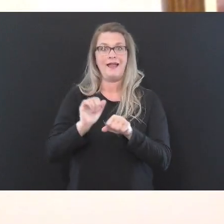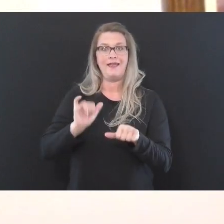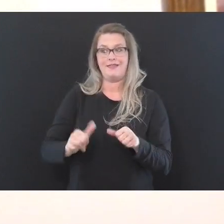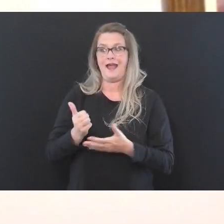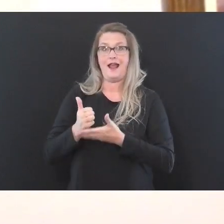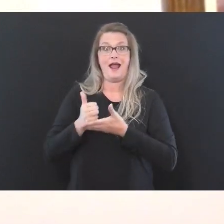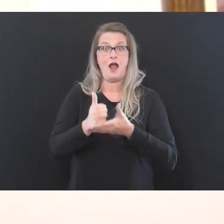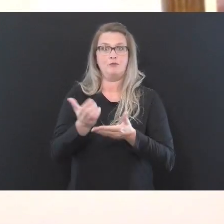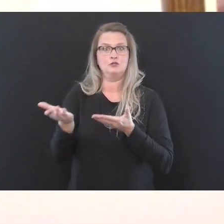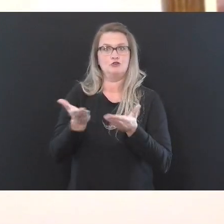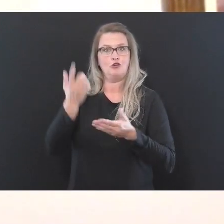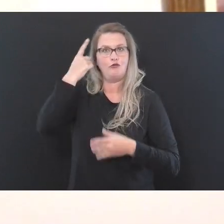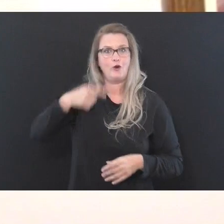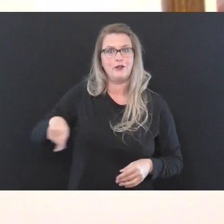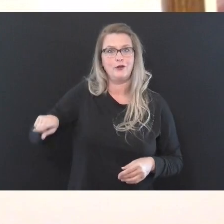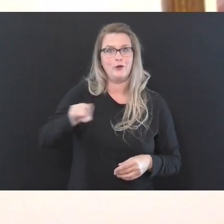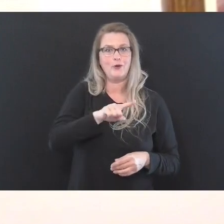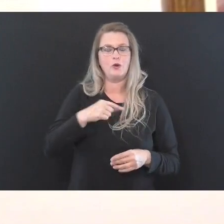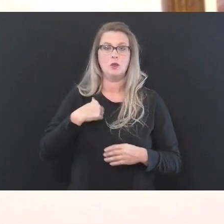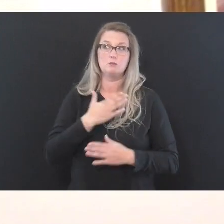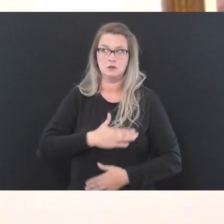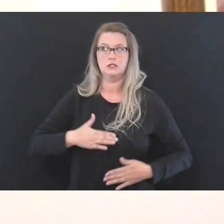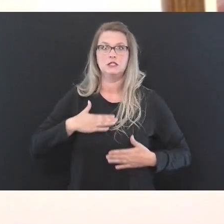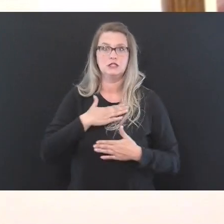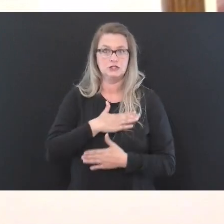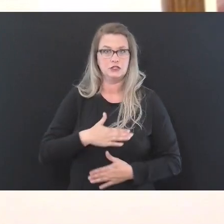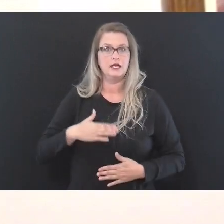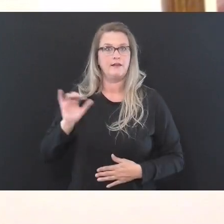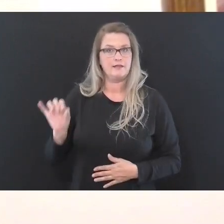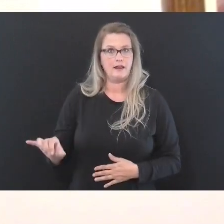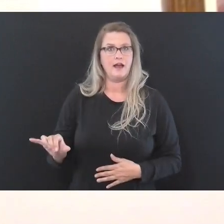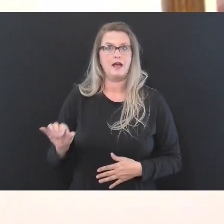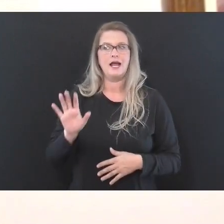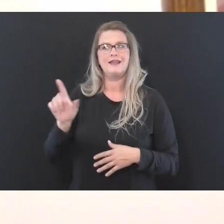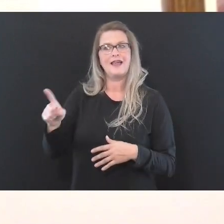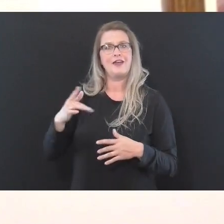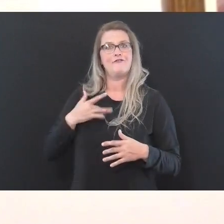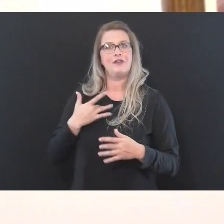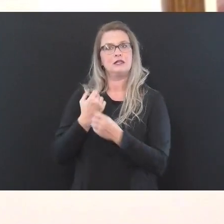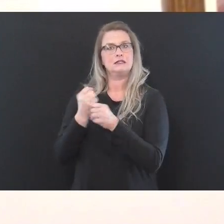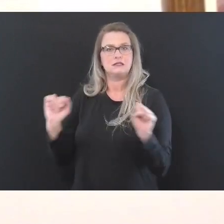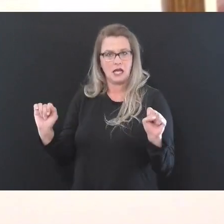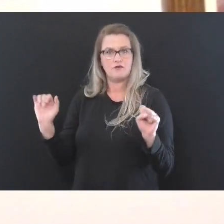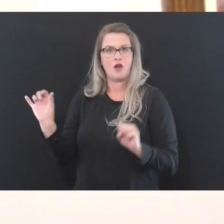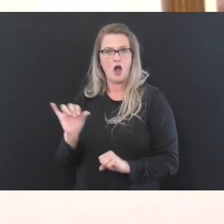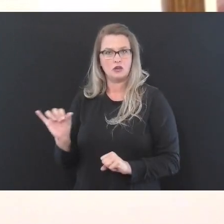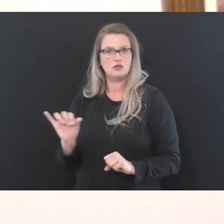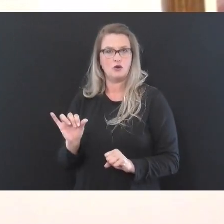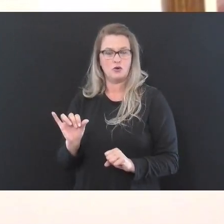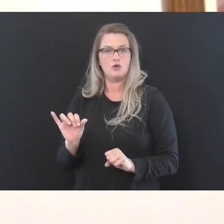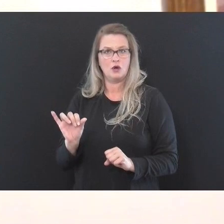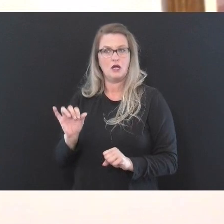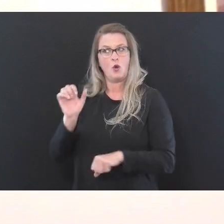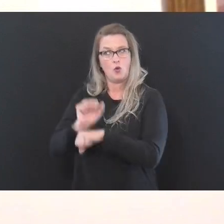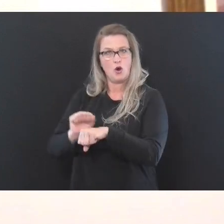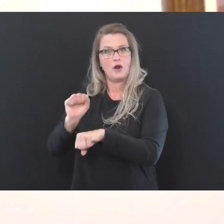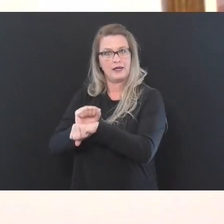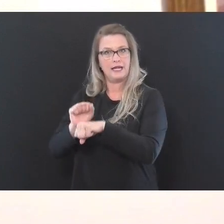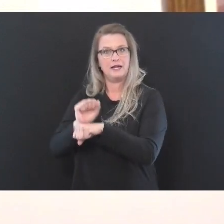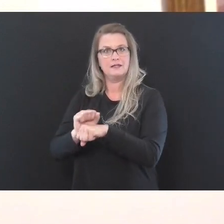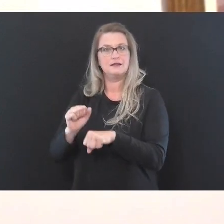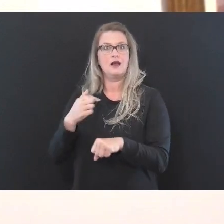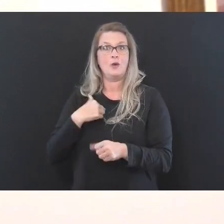that we are so grateful for. But we want to make sure that they feel equally as safe as we hope to help our healthcare